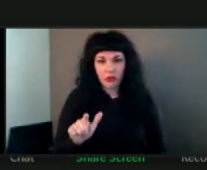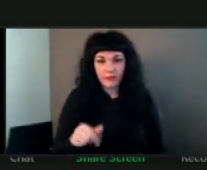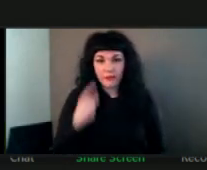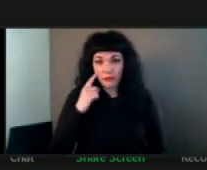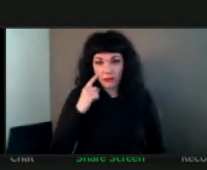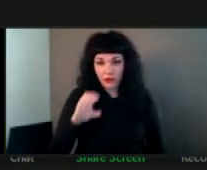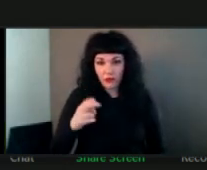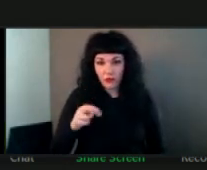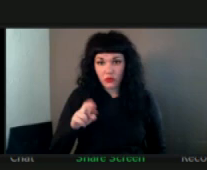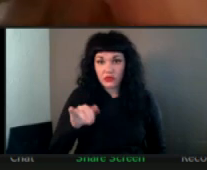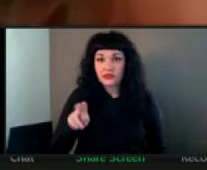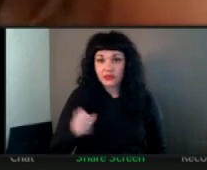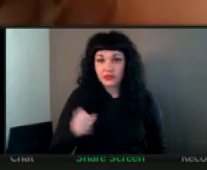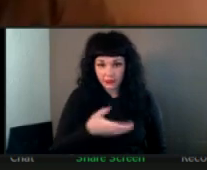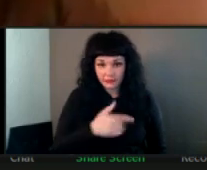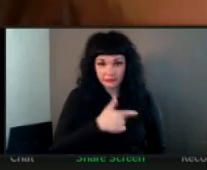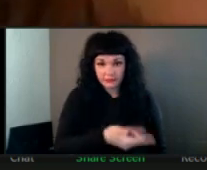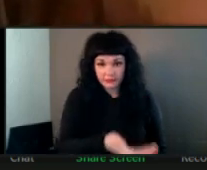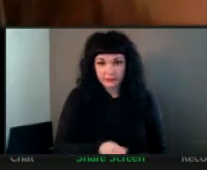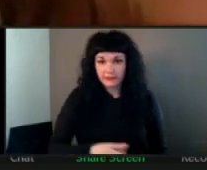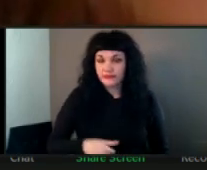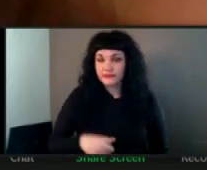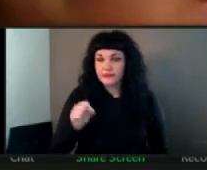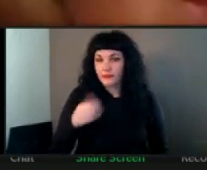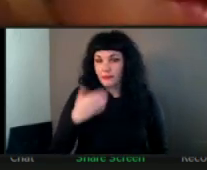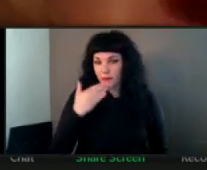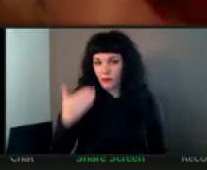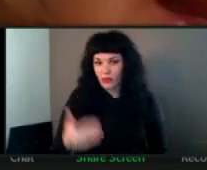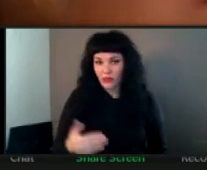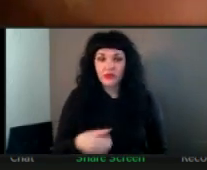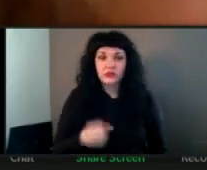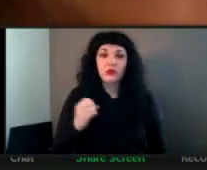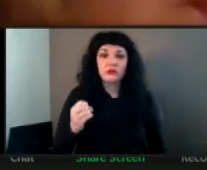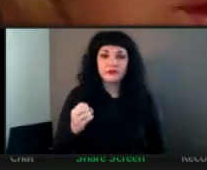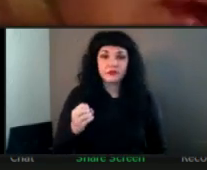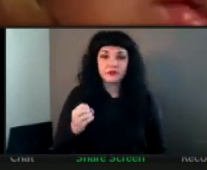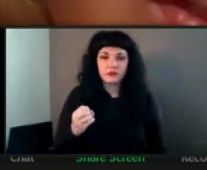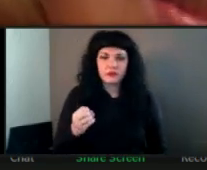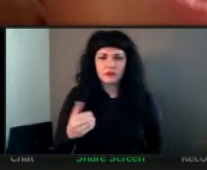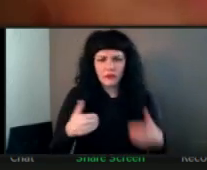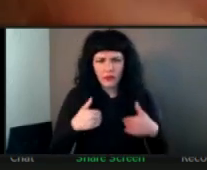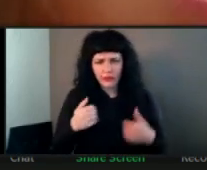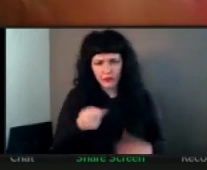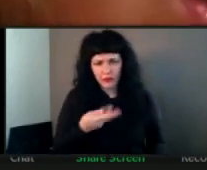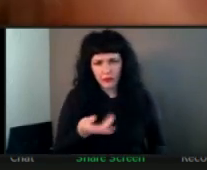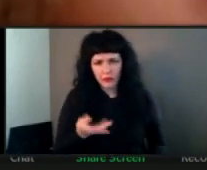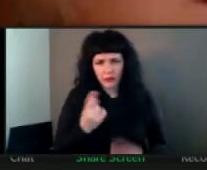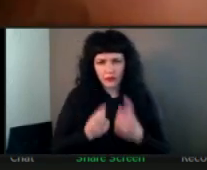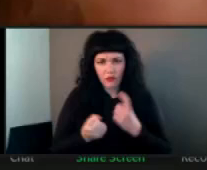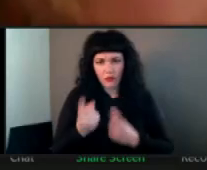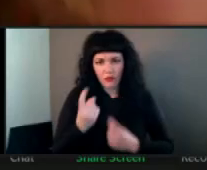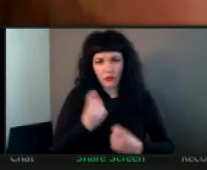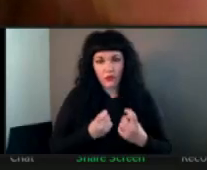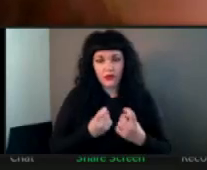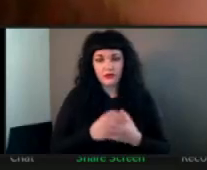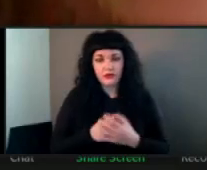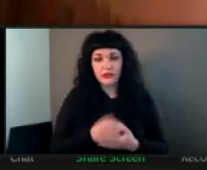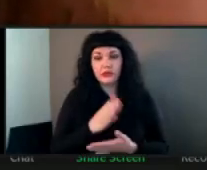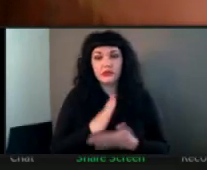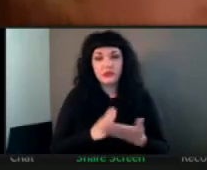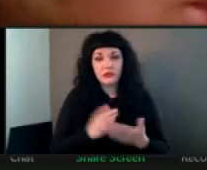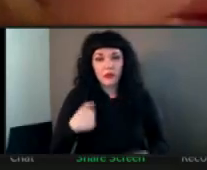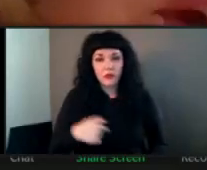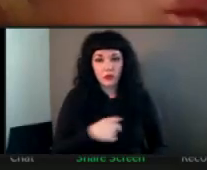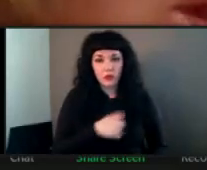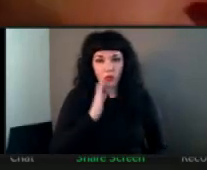here. I will. Thank you, Marifer. So there's a couple of questions here. Some we're going to send to you,